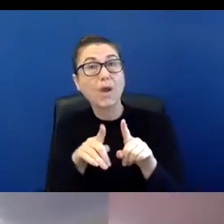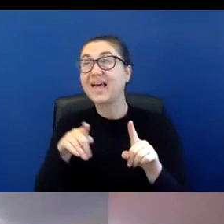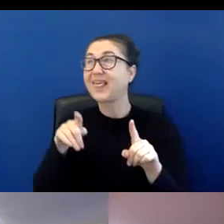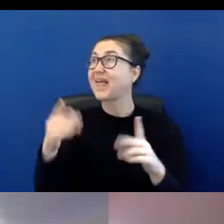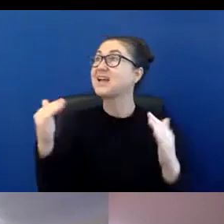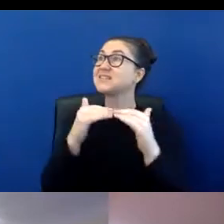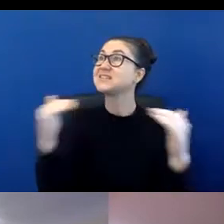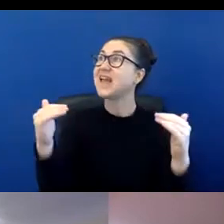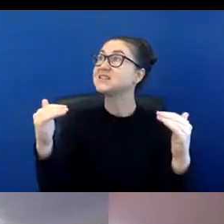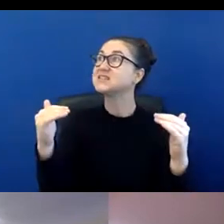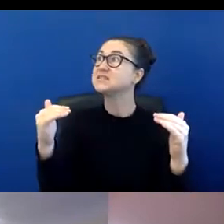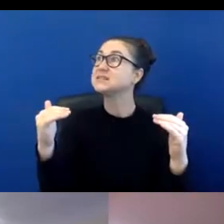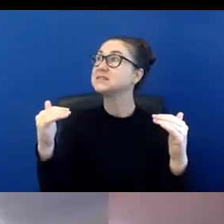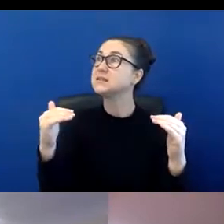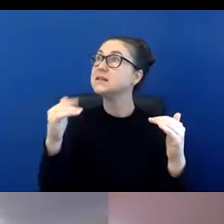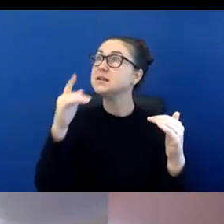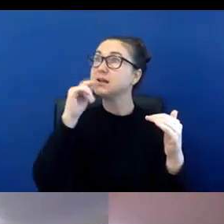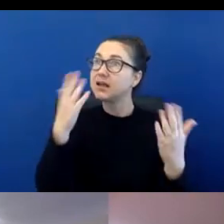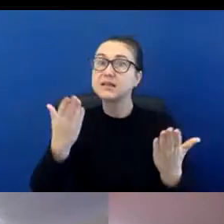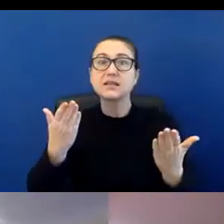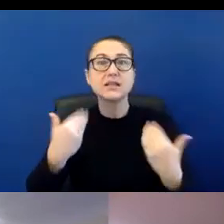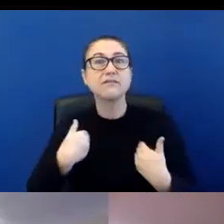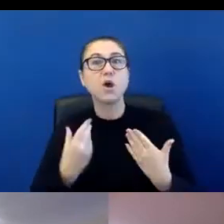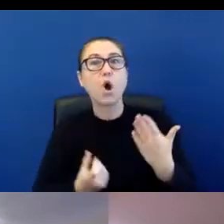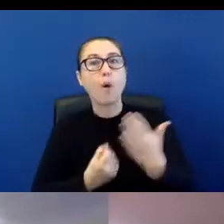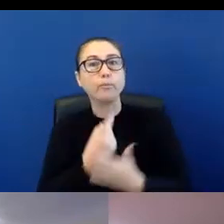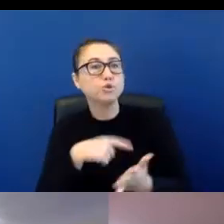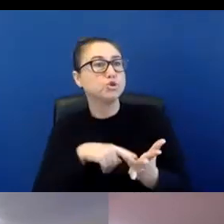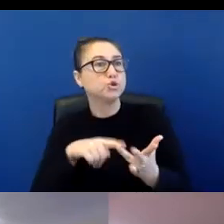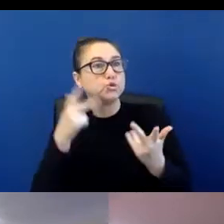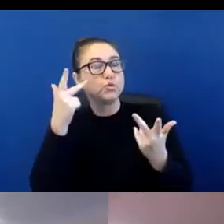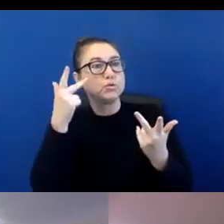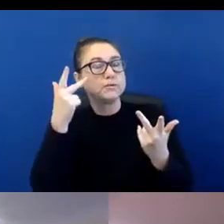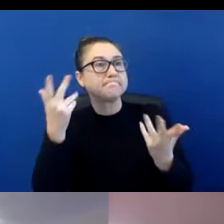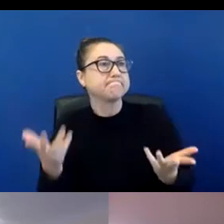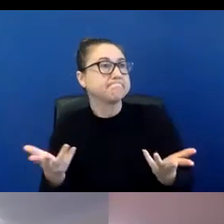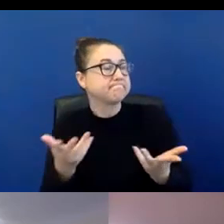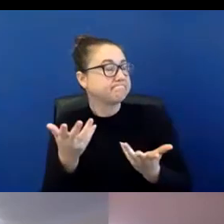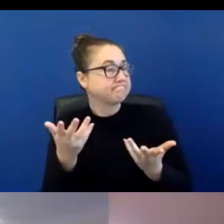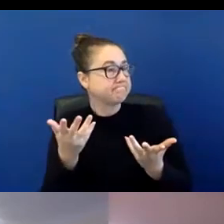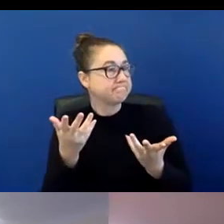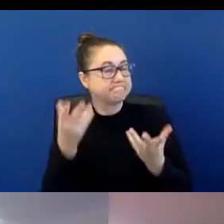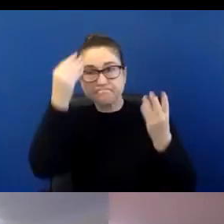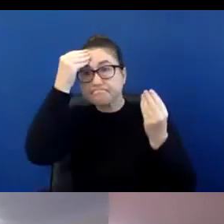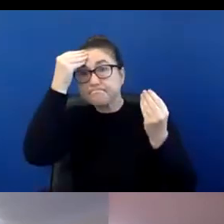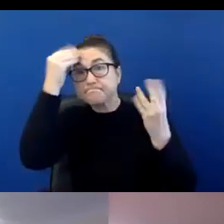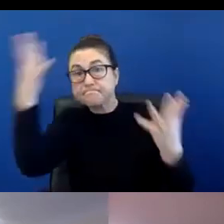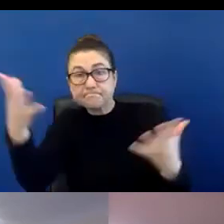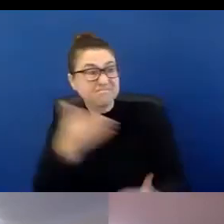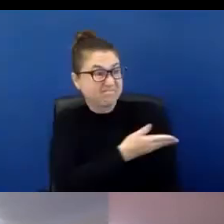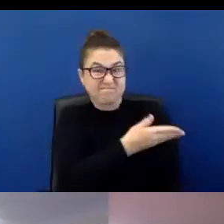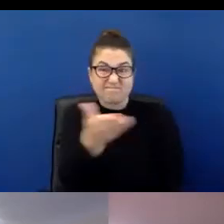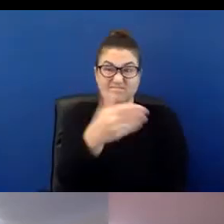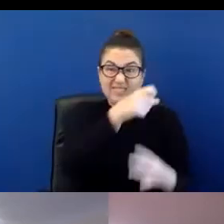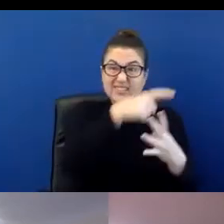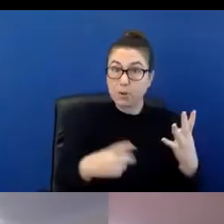as an opportunity to actually highlight the fact that people with disability do use technology.